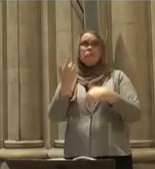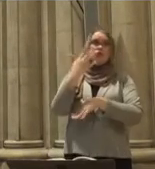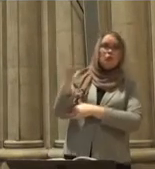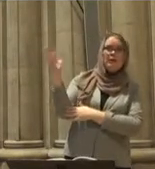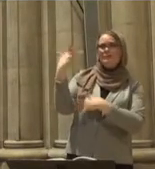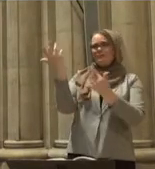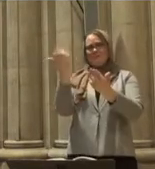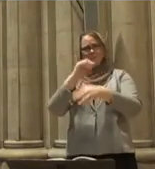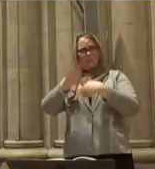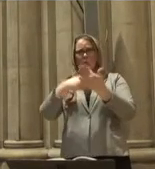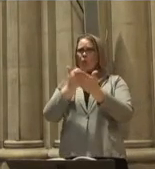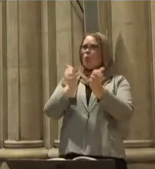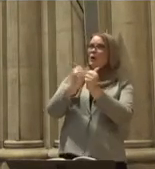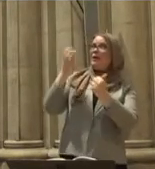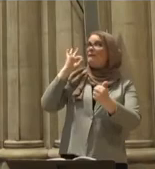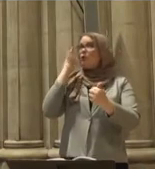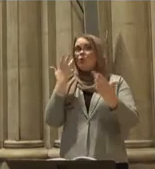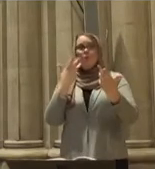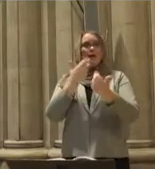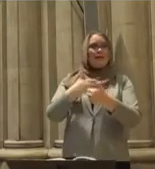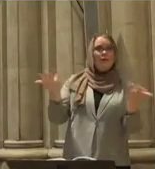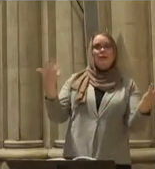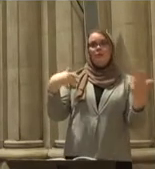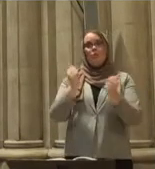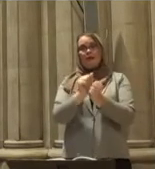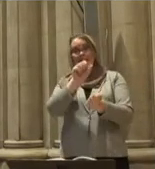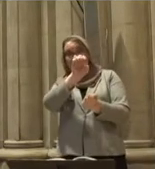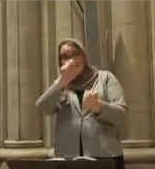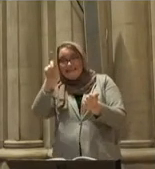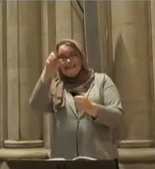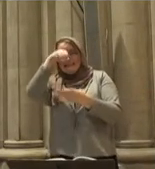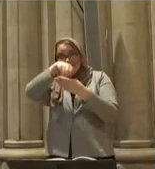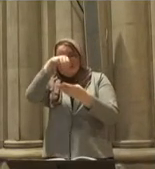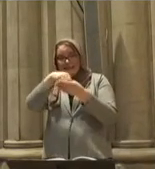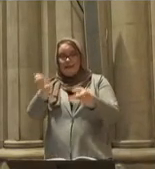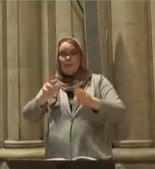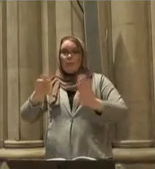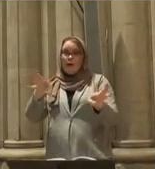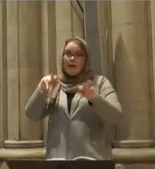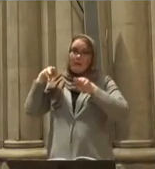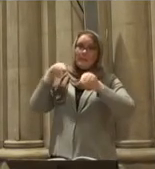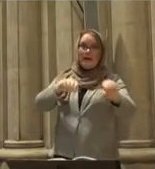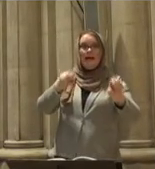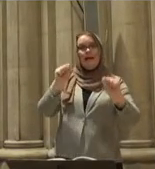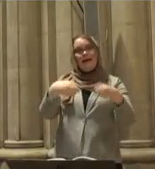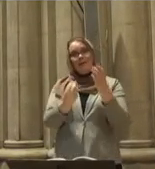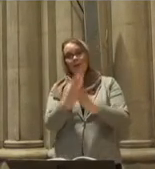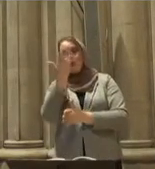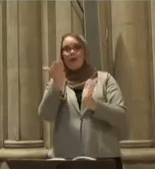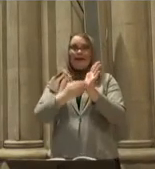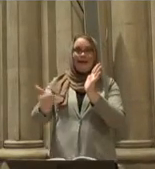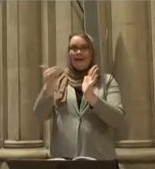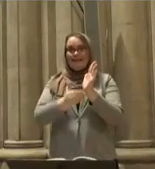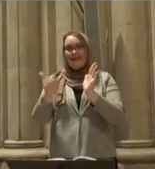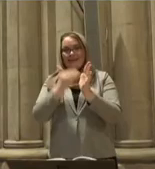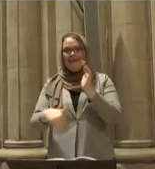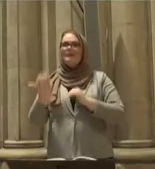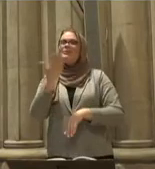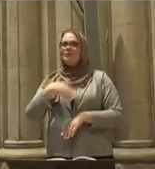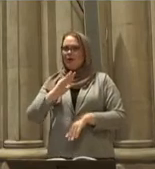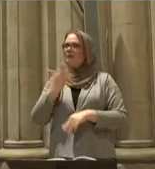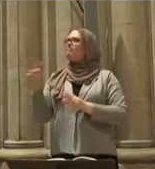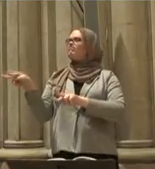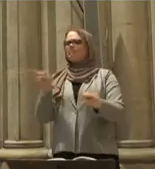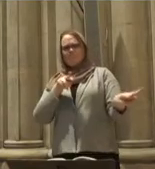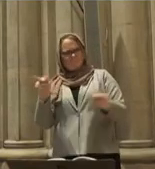kind bearing fruit with the seed in it. And God saw that it was good. And there was evening,